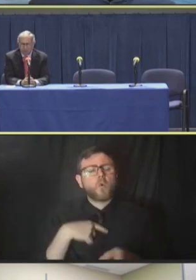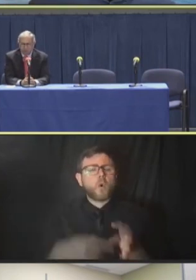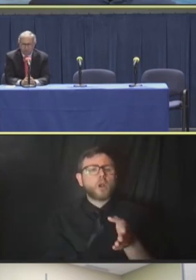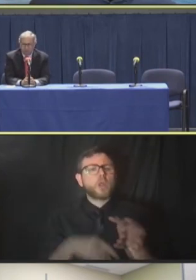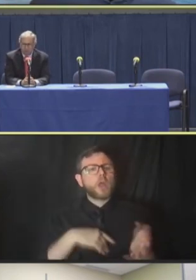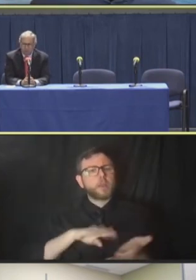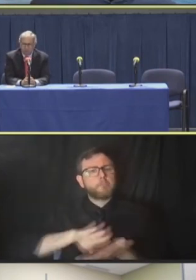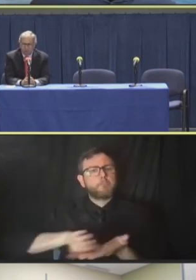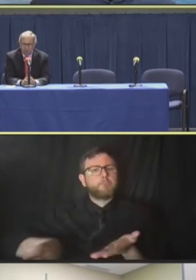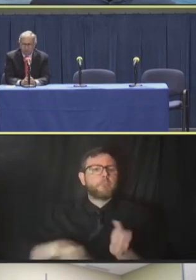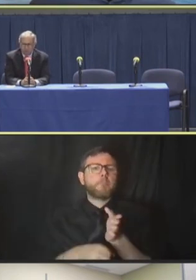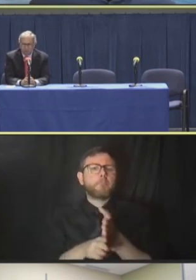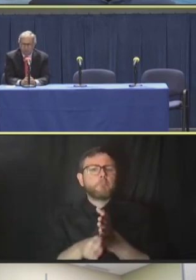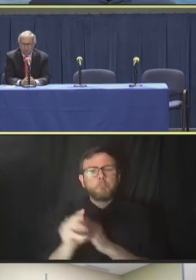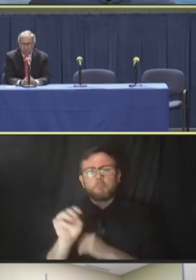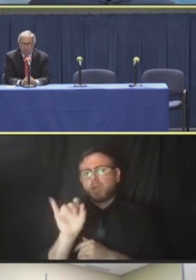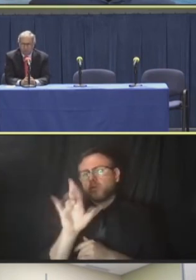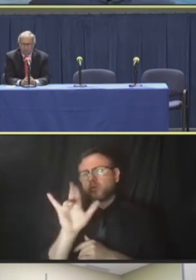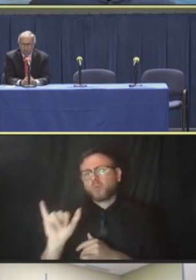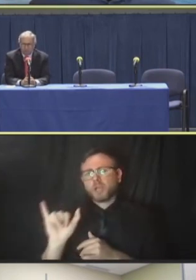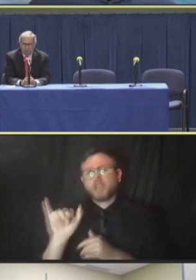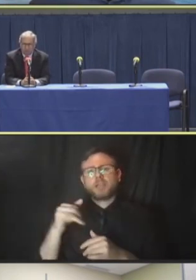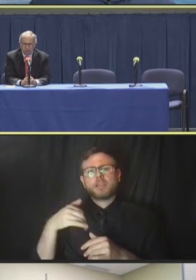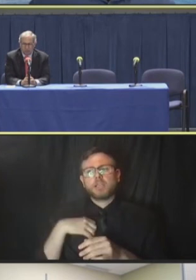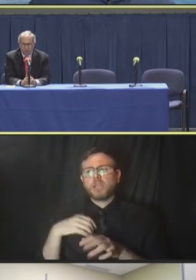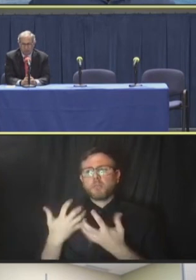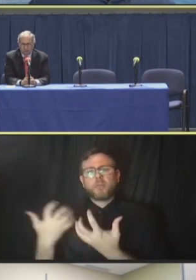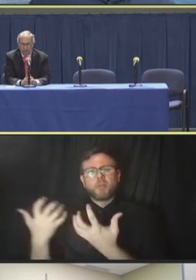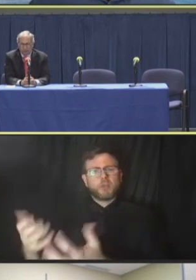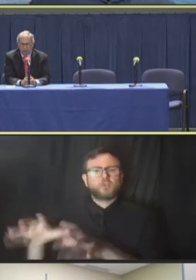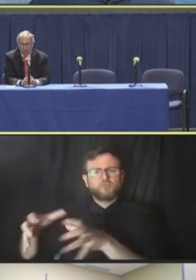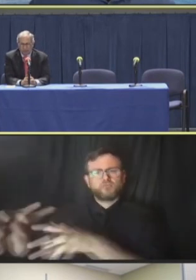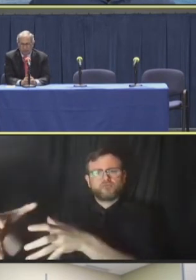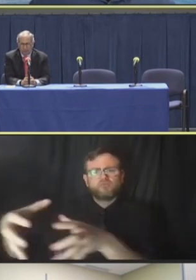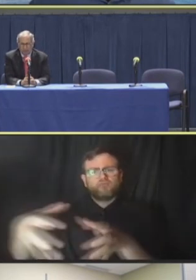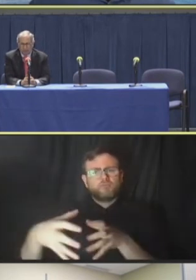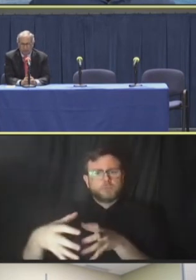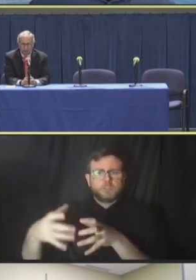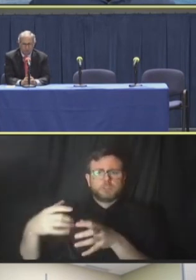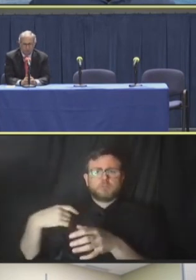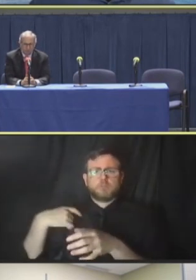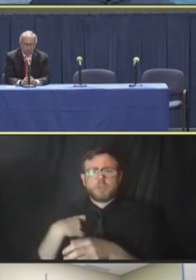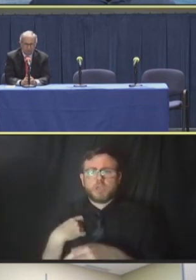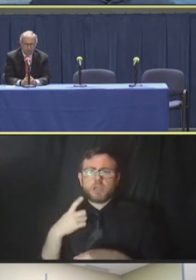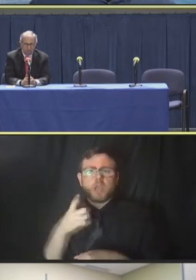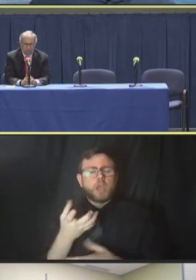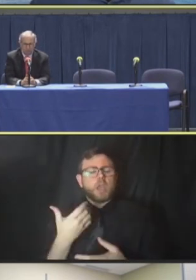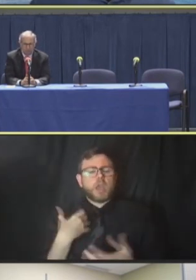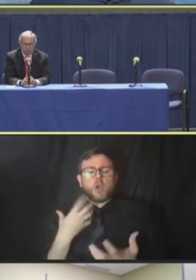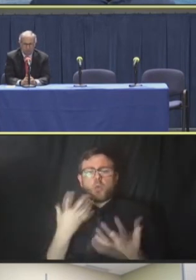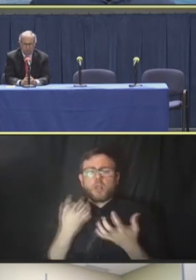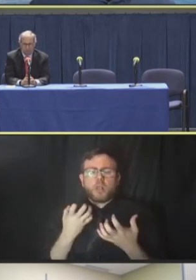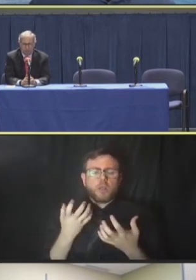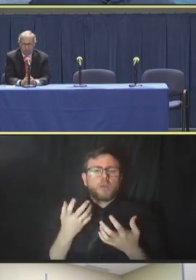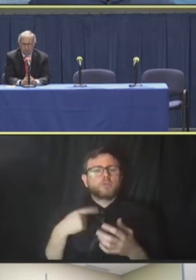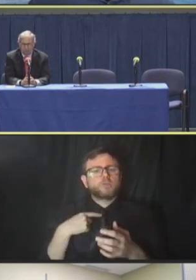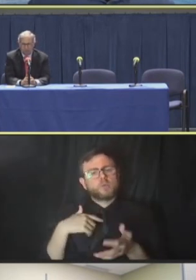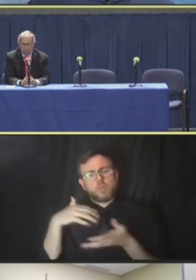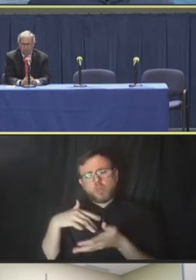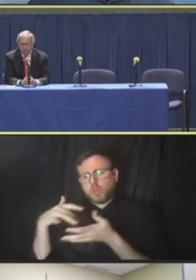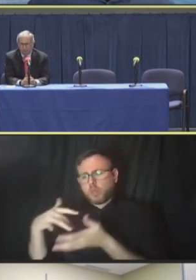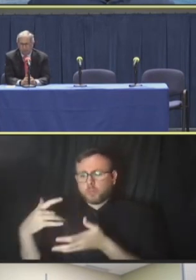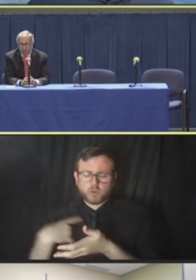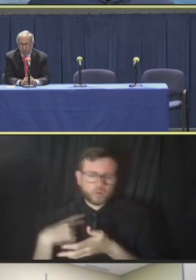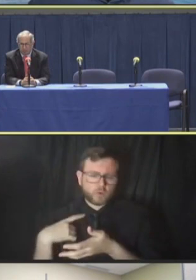hear is, I would love to participate in the study, but the number of hours that I need to dedicate to come to the site and to do this and to do that